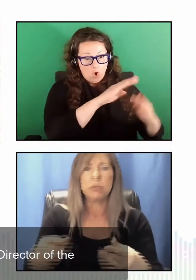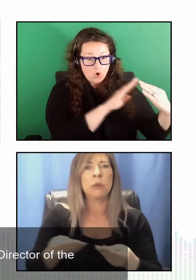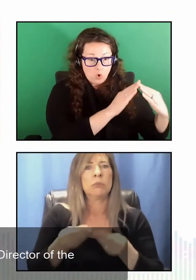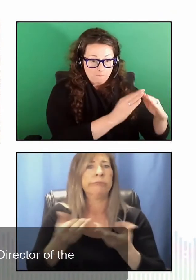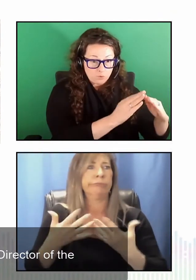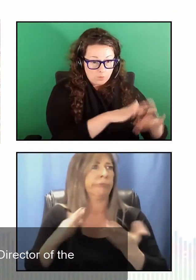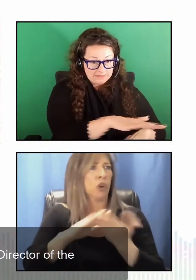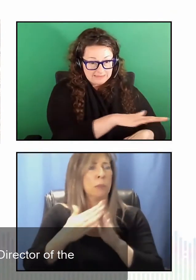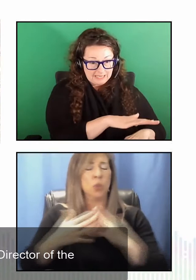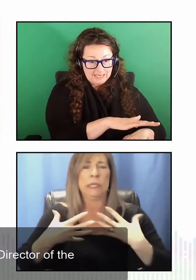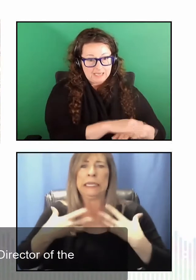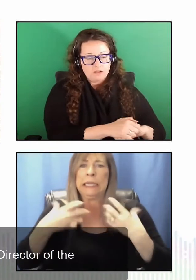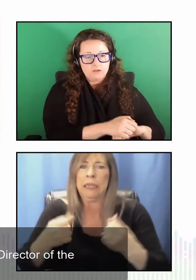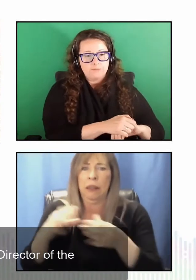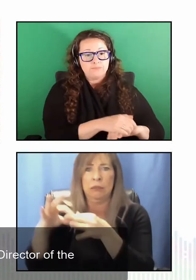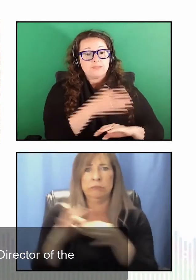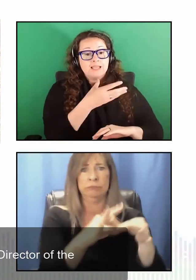And it's